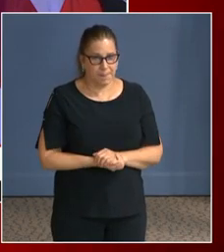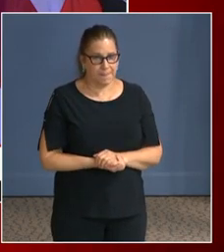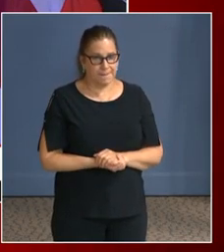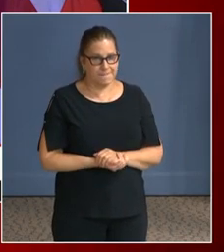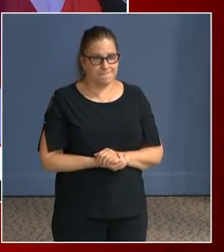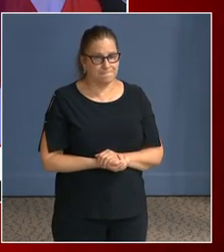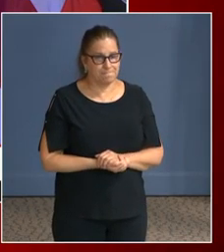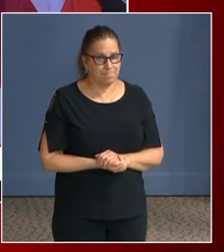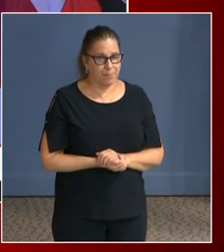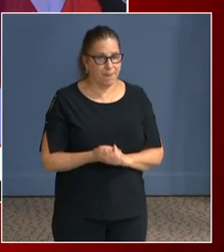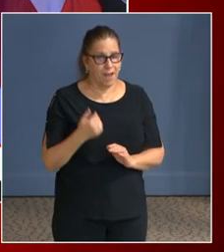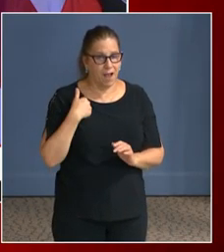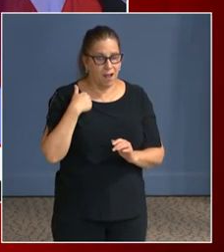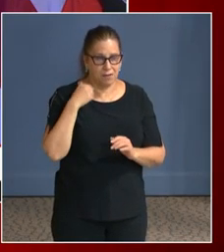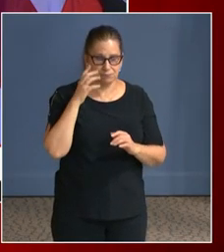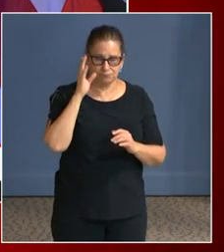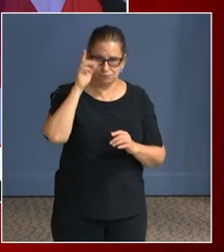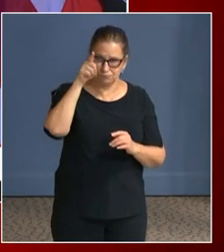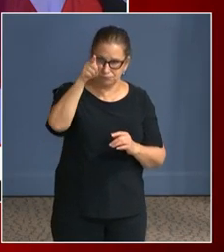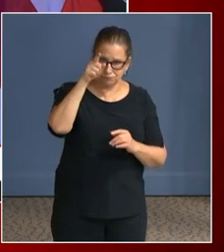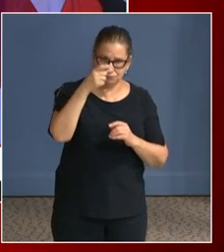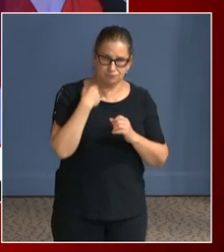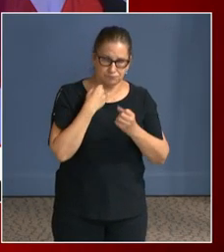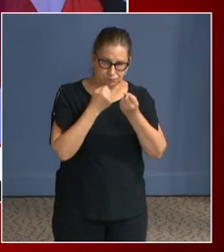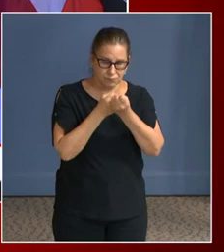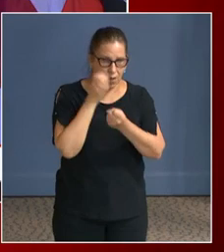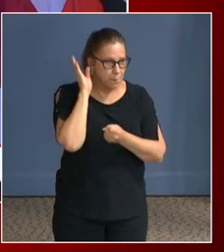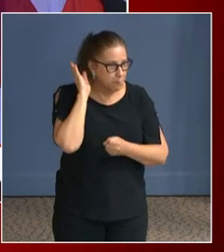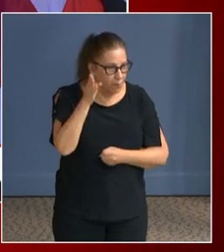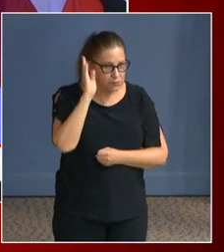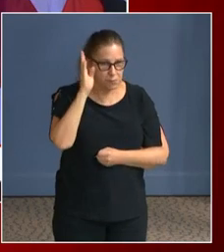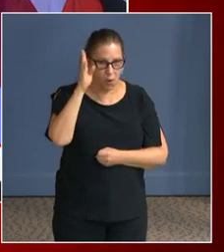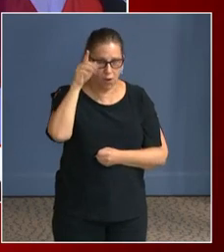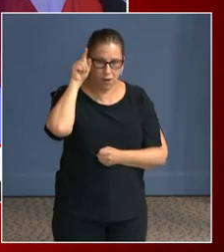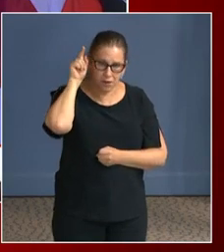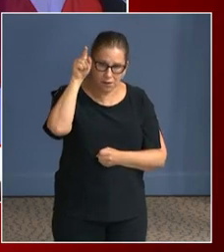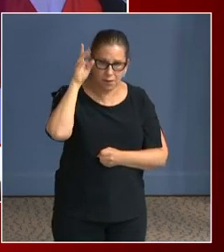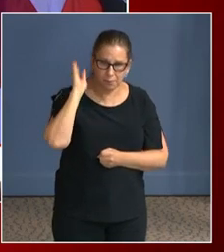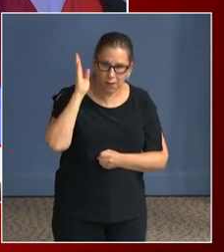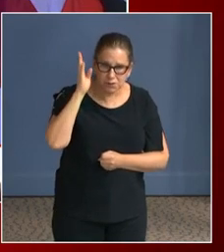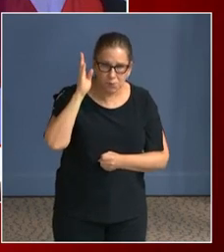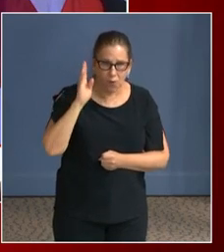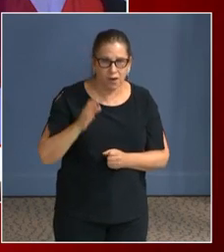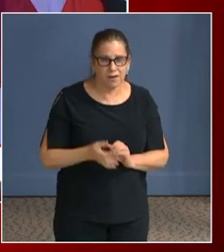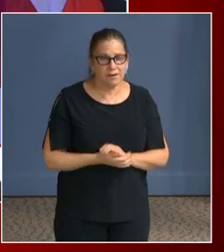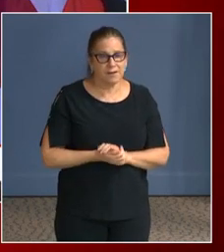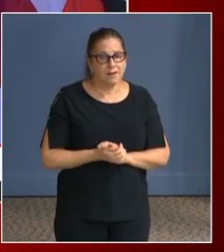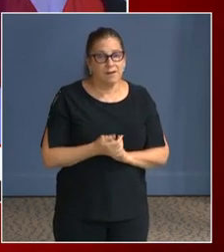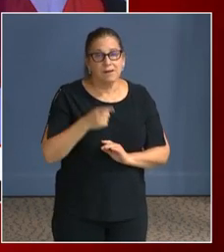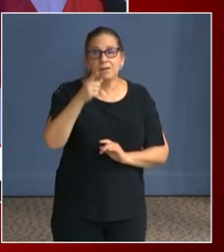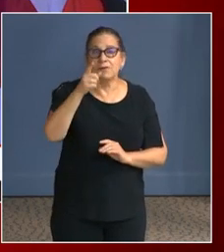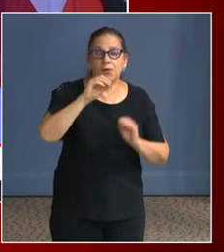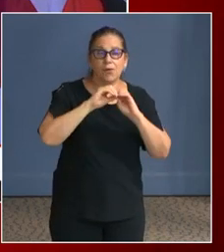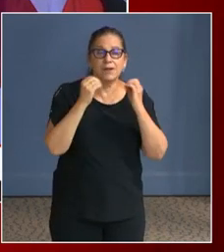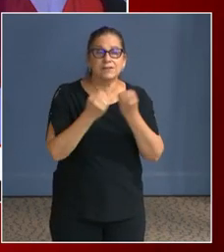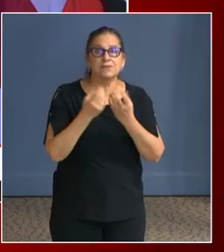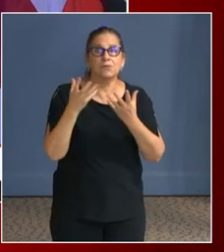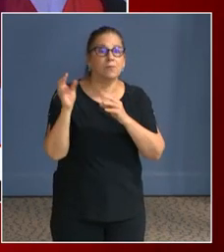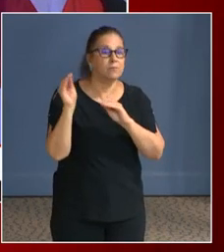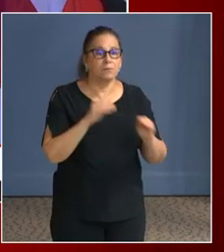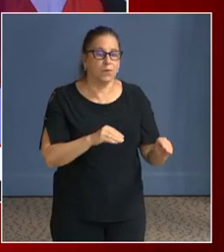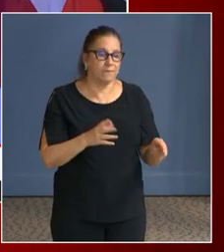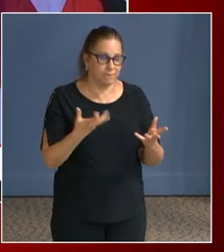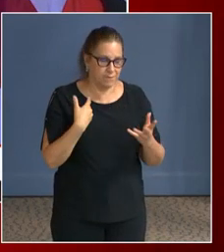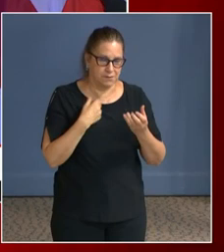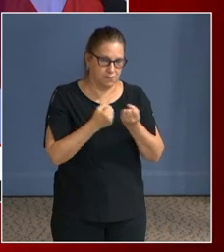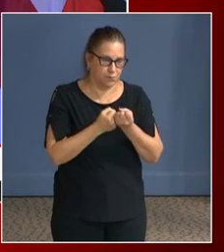Baltimore, and I'm always rooting for Baltimore. But I think that they were probably faced with a decision where the organization was going to move, and it